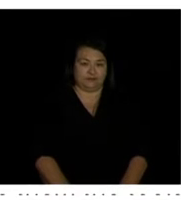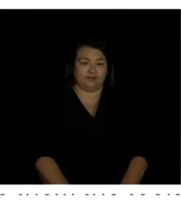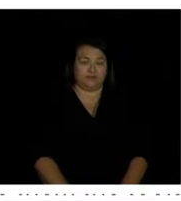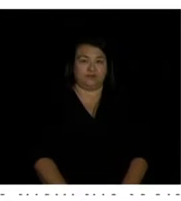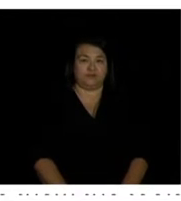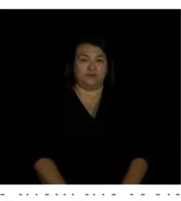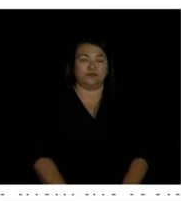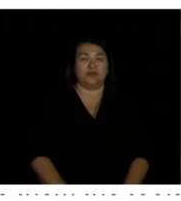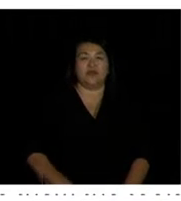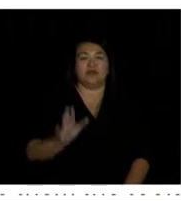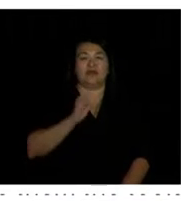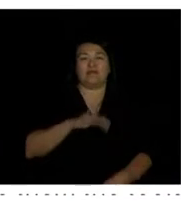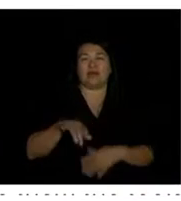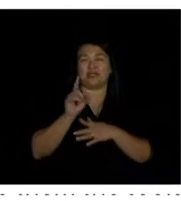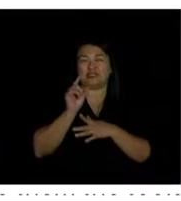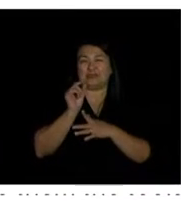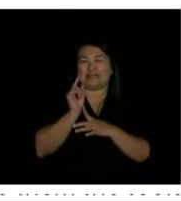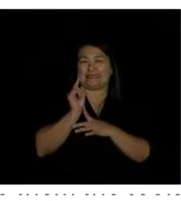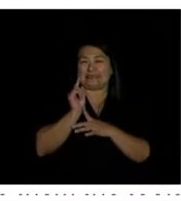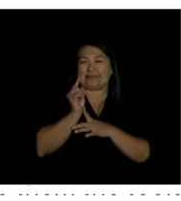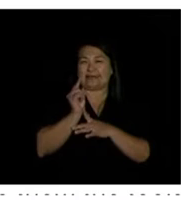Y'all have about 20 seconds.